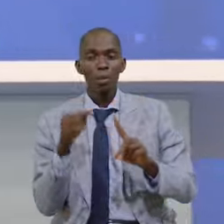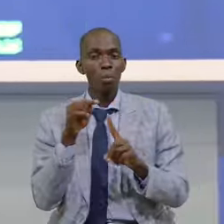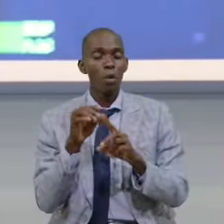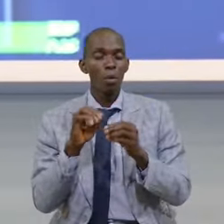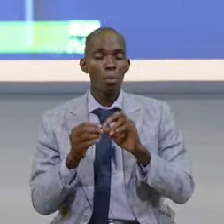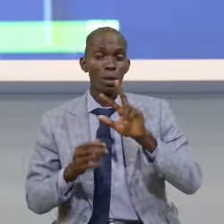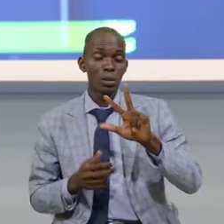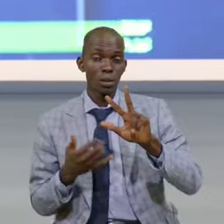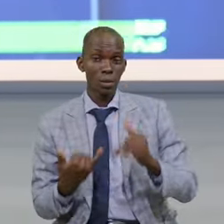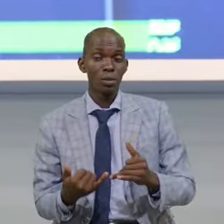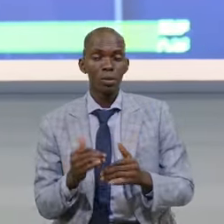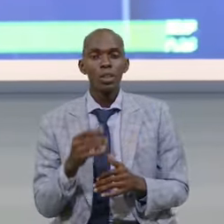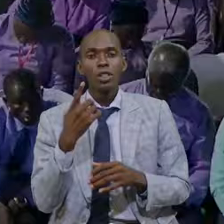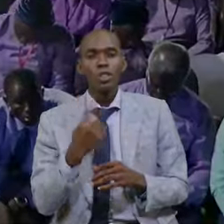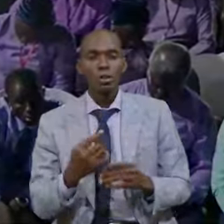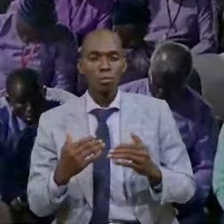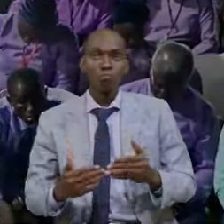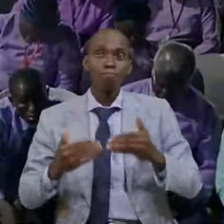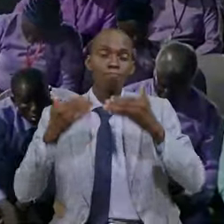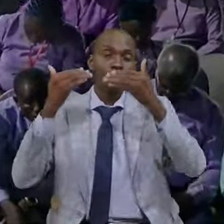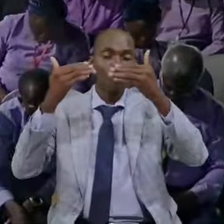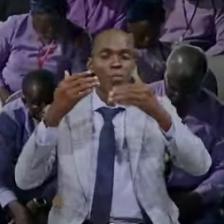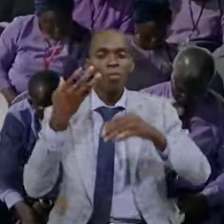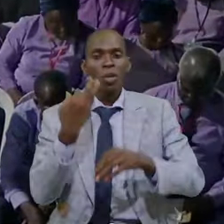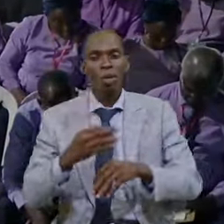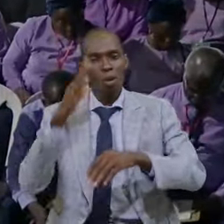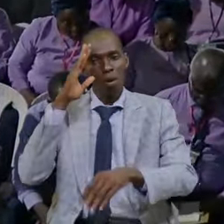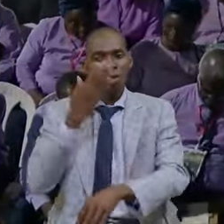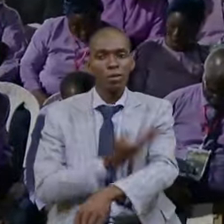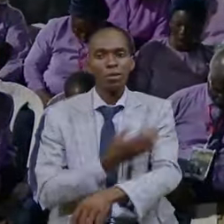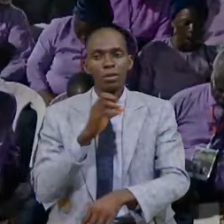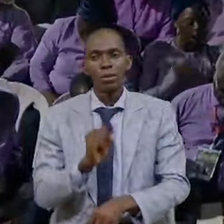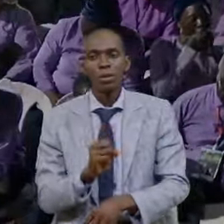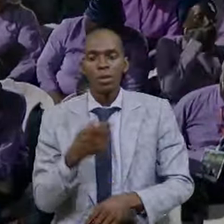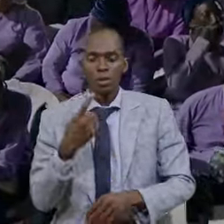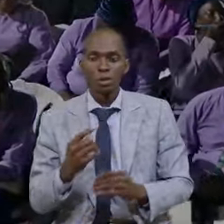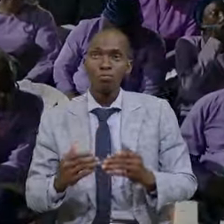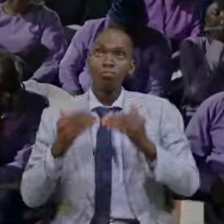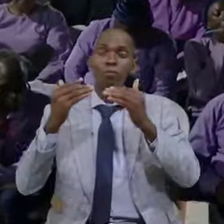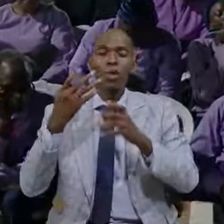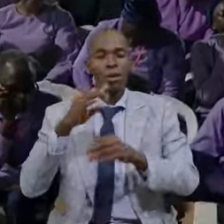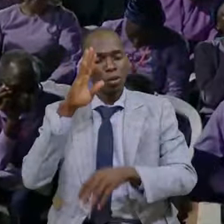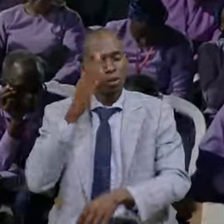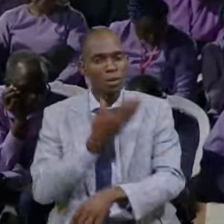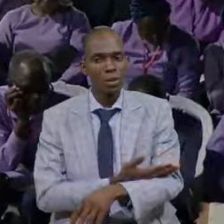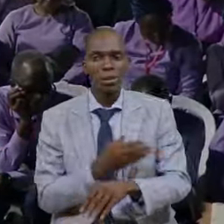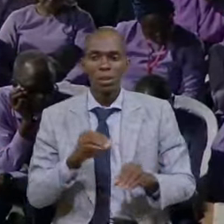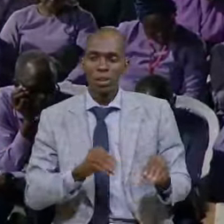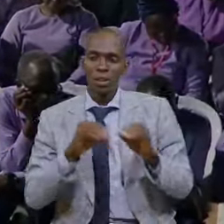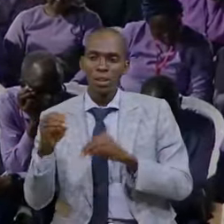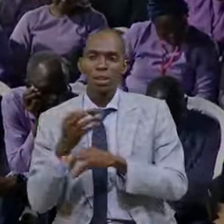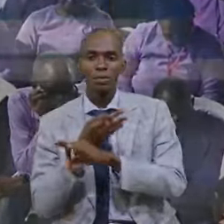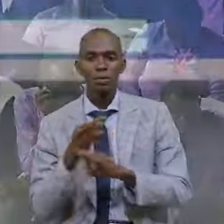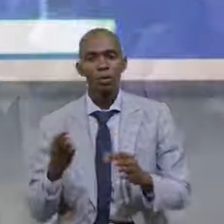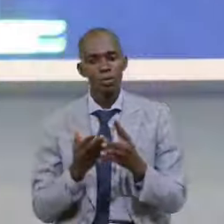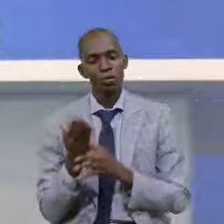we're looking at the promotion of sons. The promotion of sons set free through